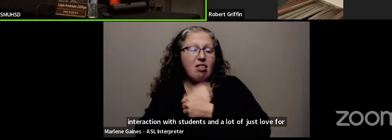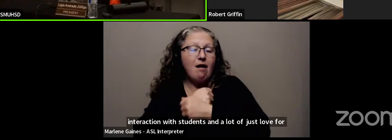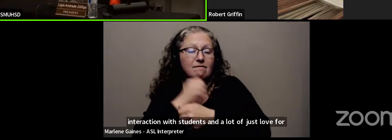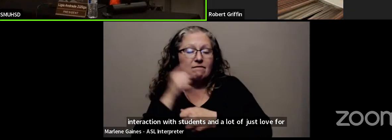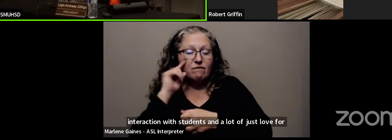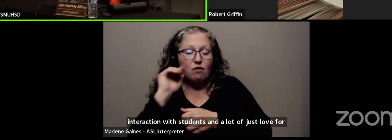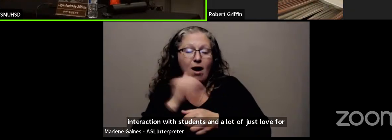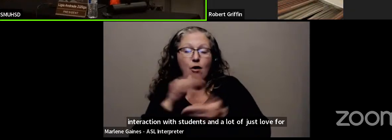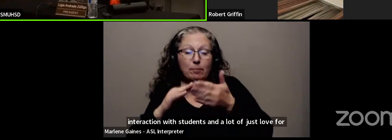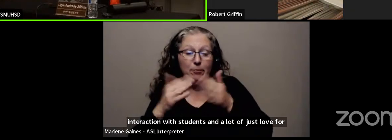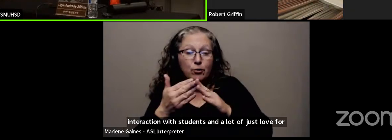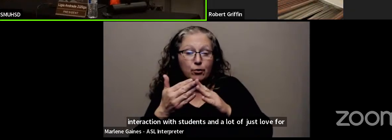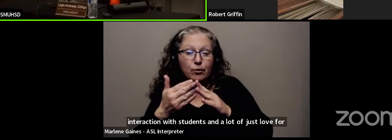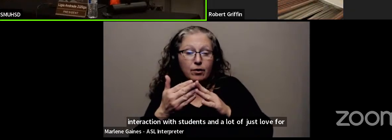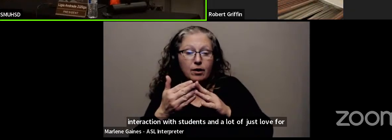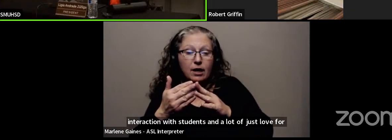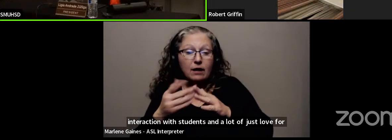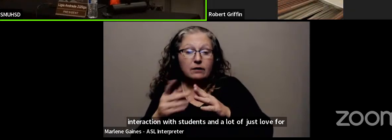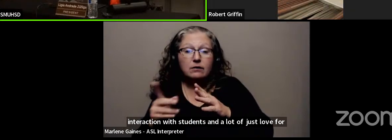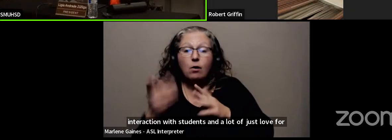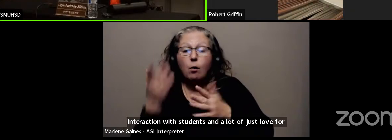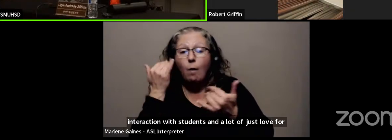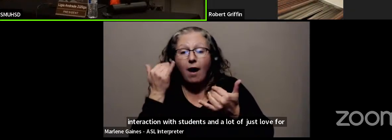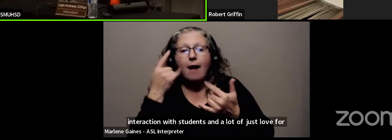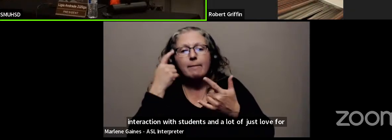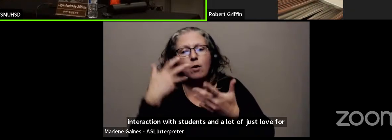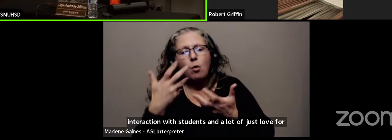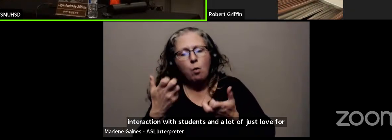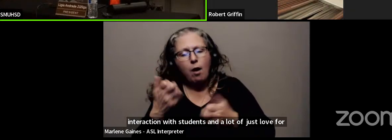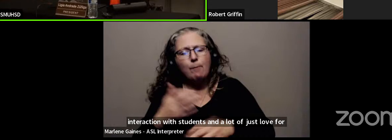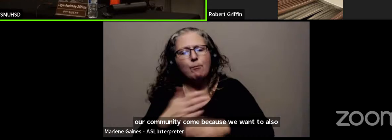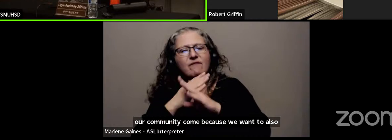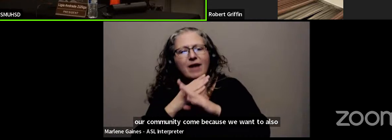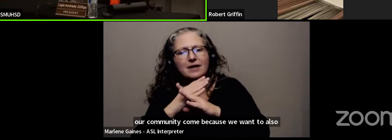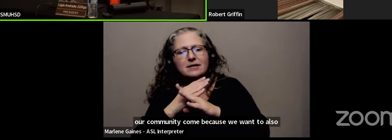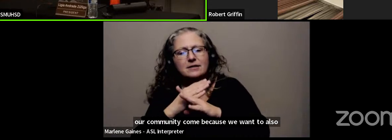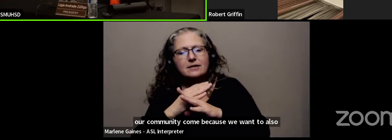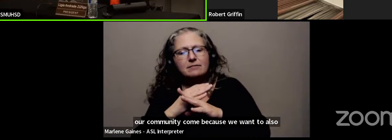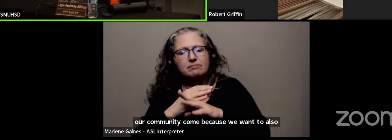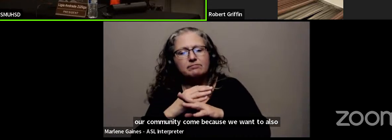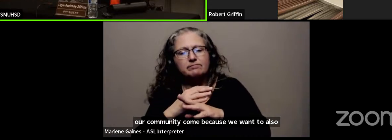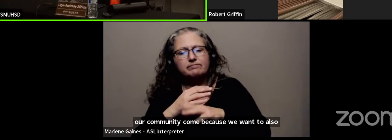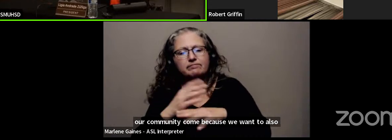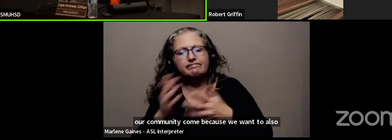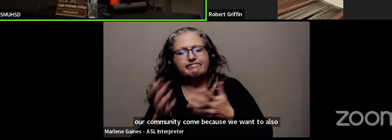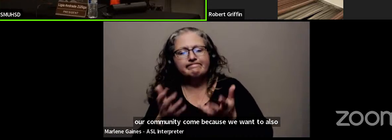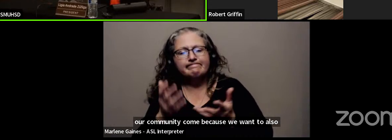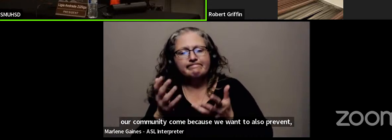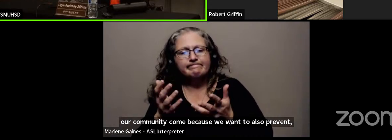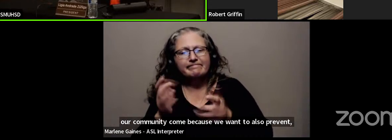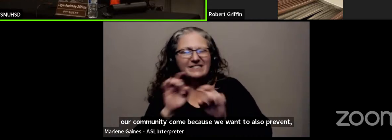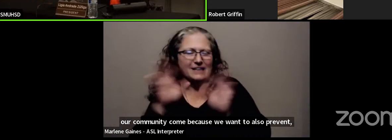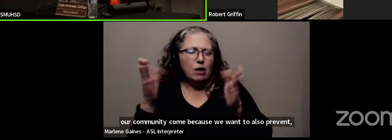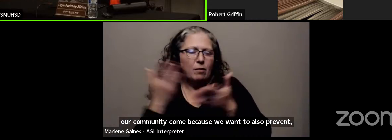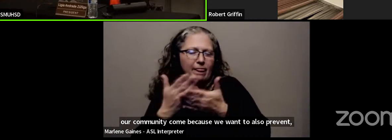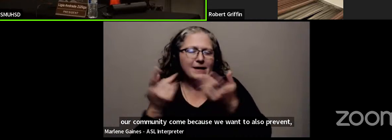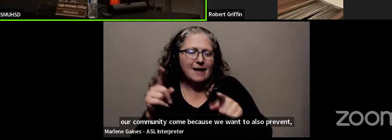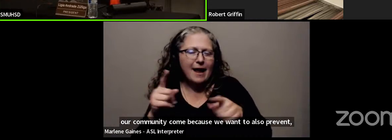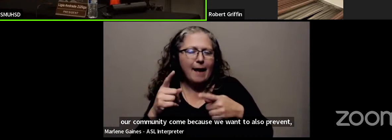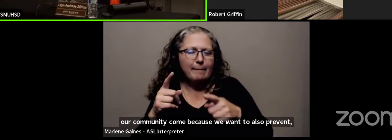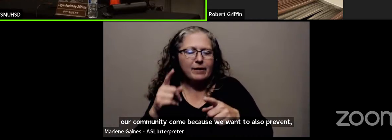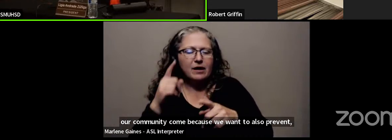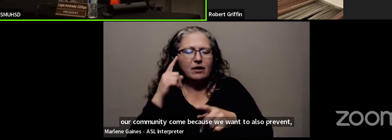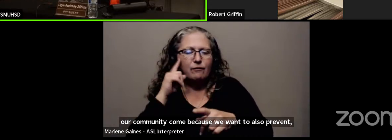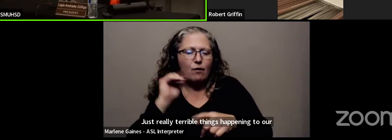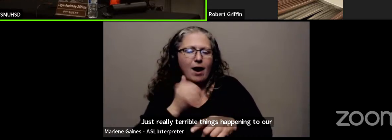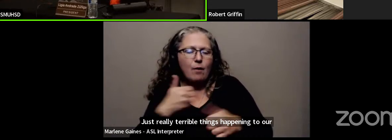community come because we want to also prevent just really terrible things happening to